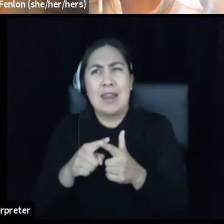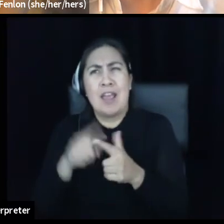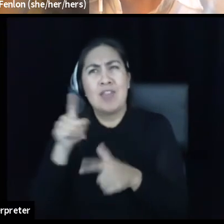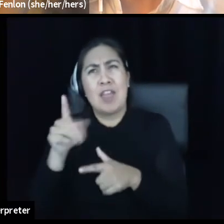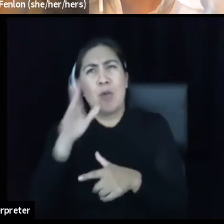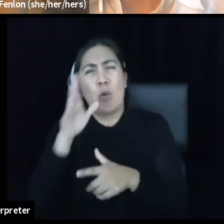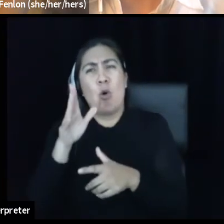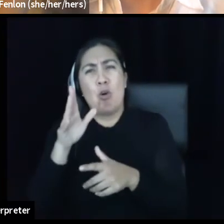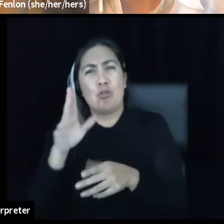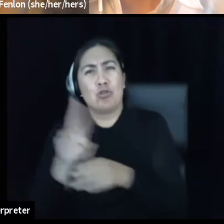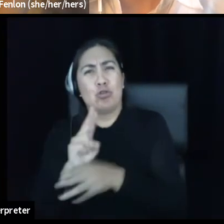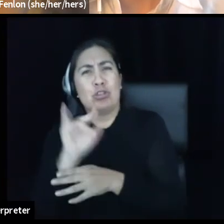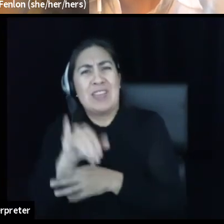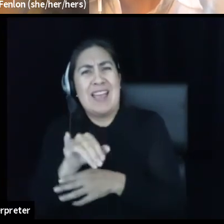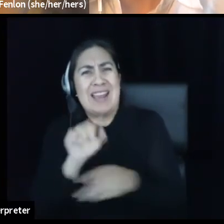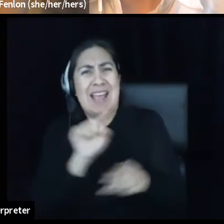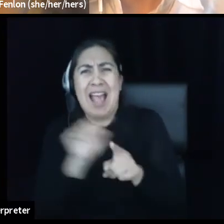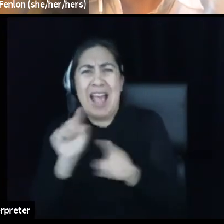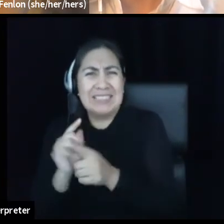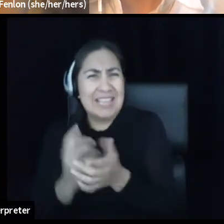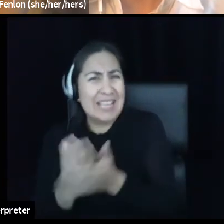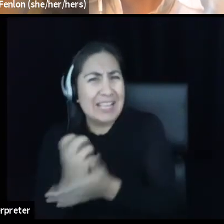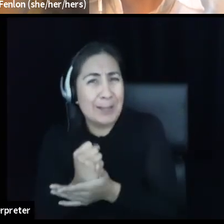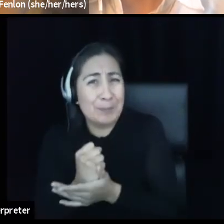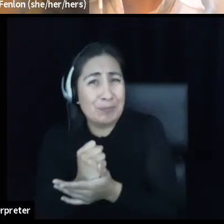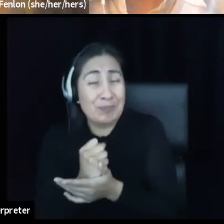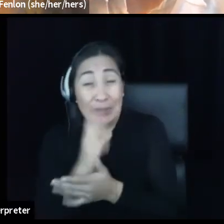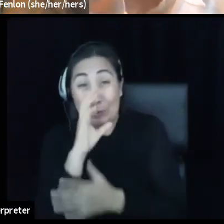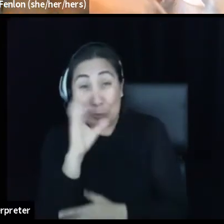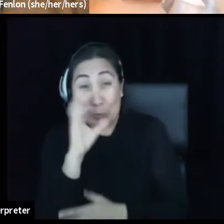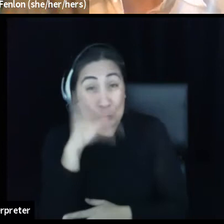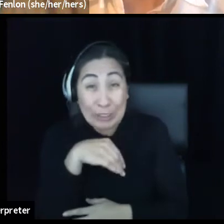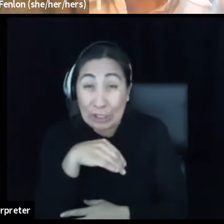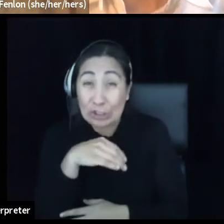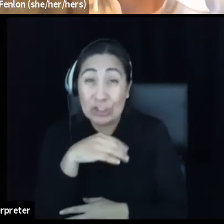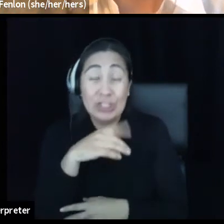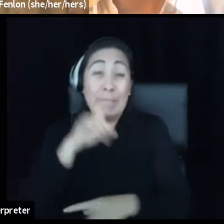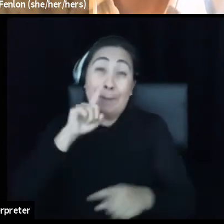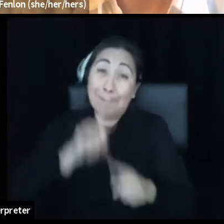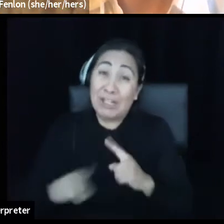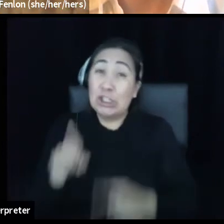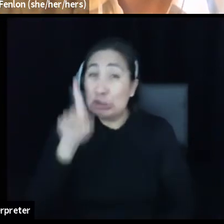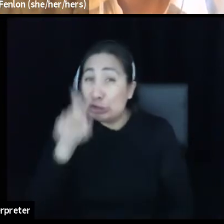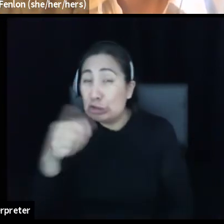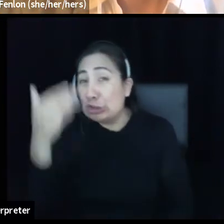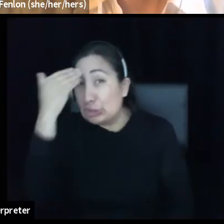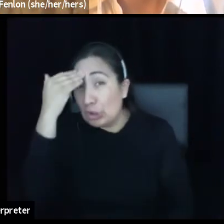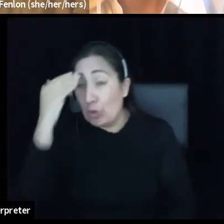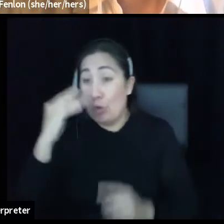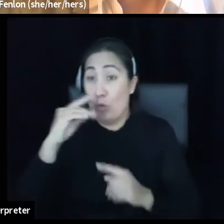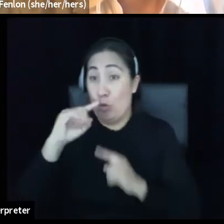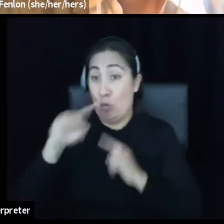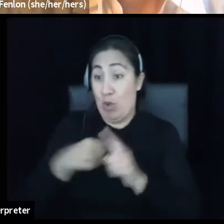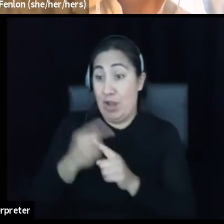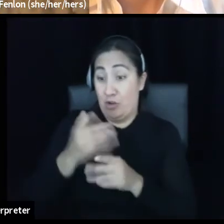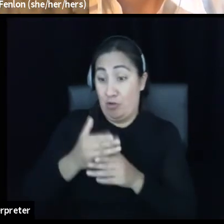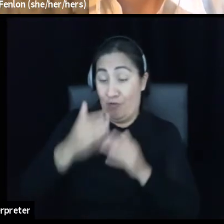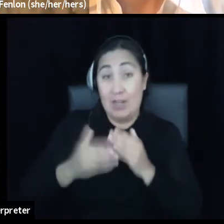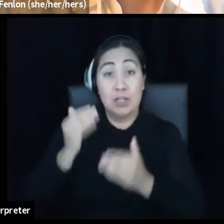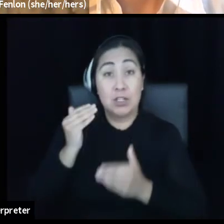Weird. But that's just something you should know when you finish the process of